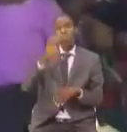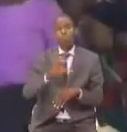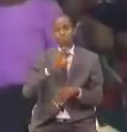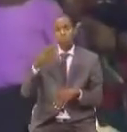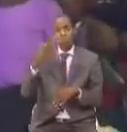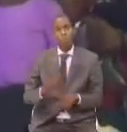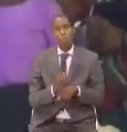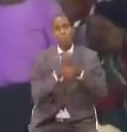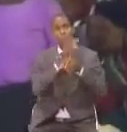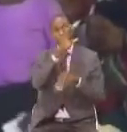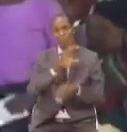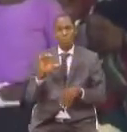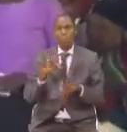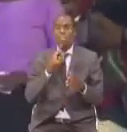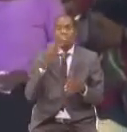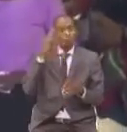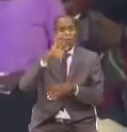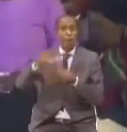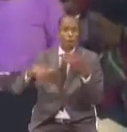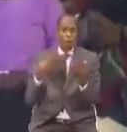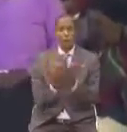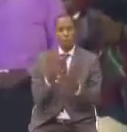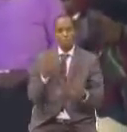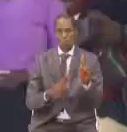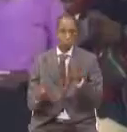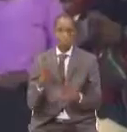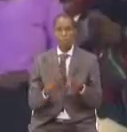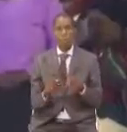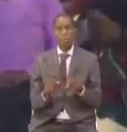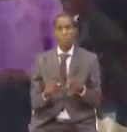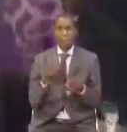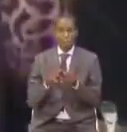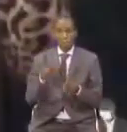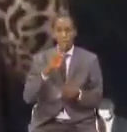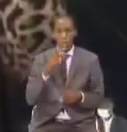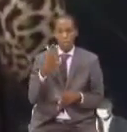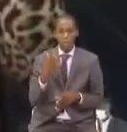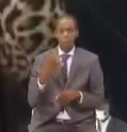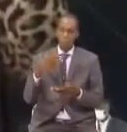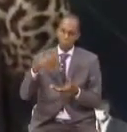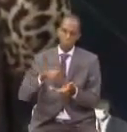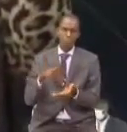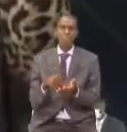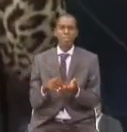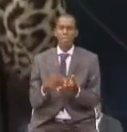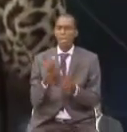in all nations. Raise up your hand wherever you are, any nation, any